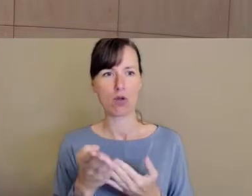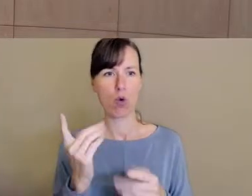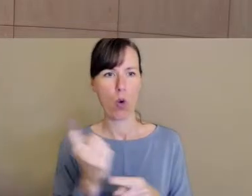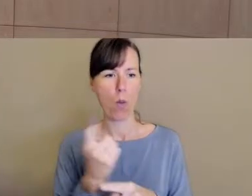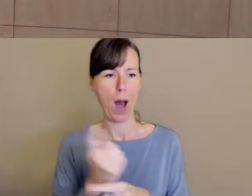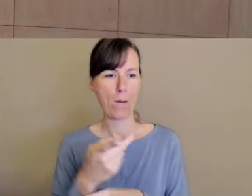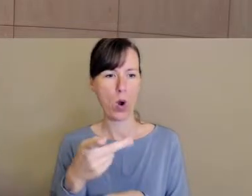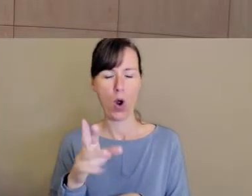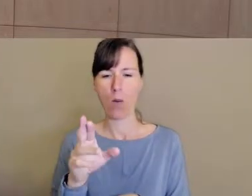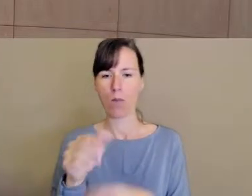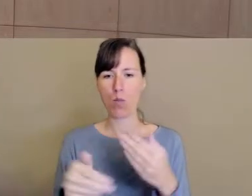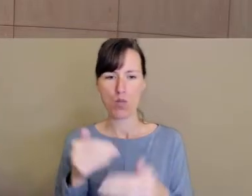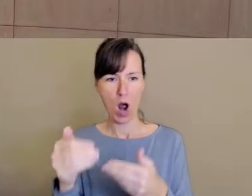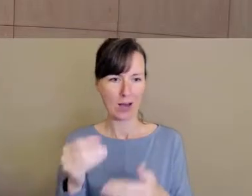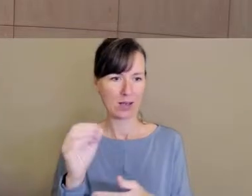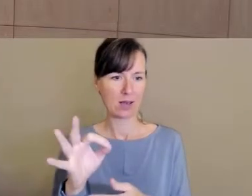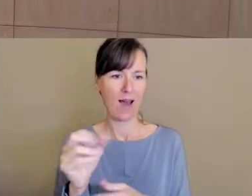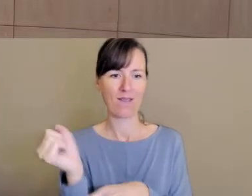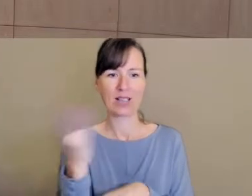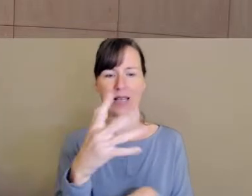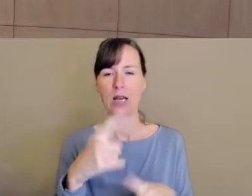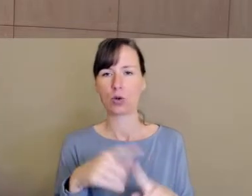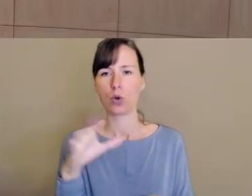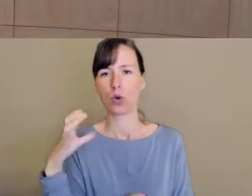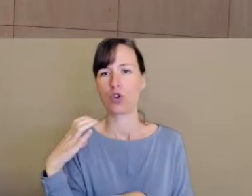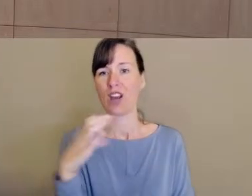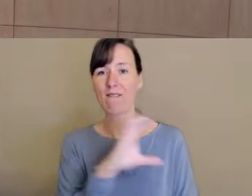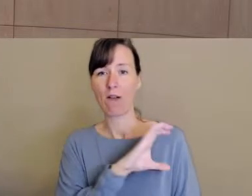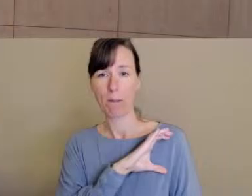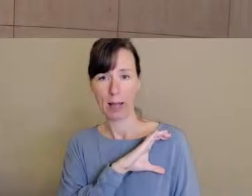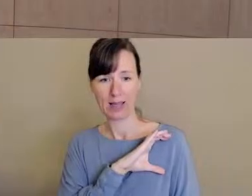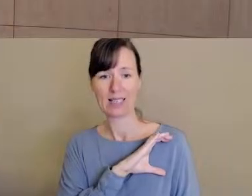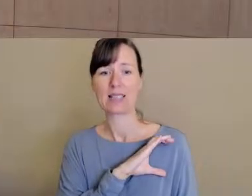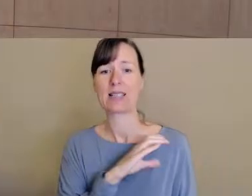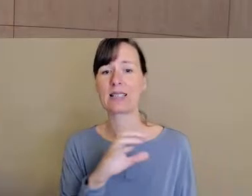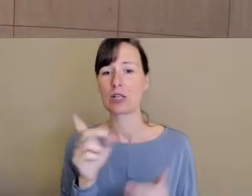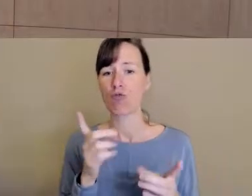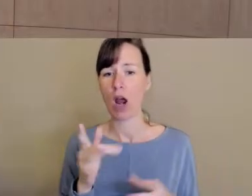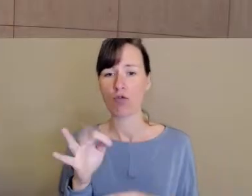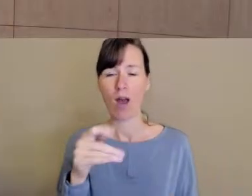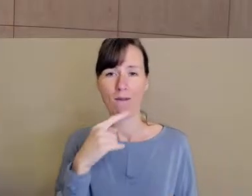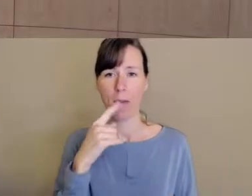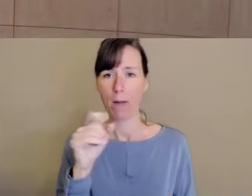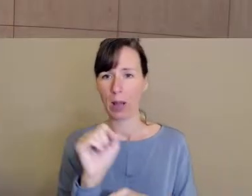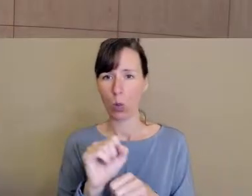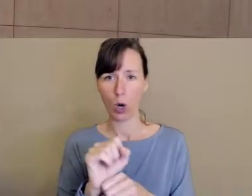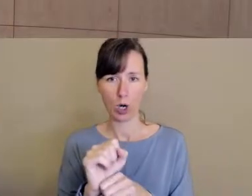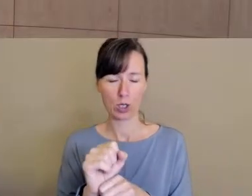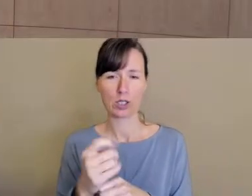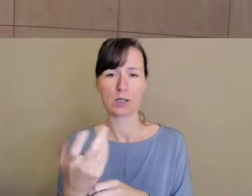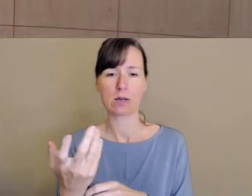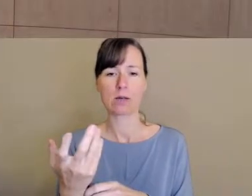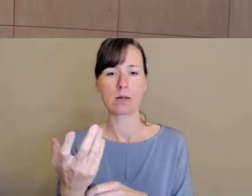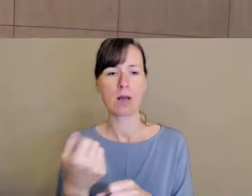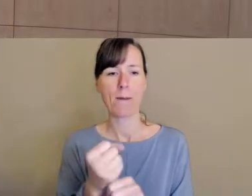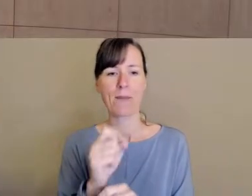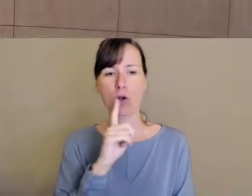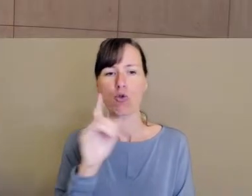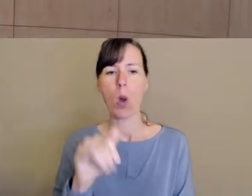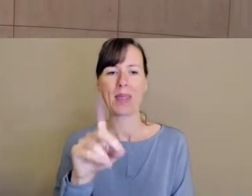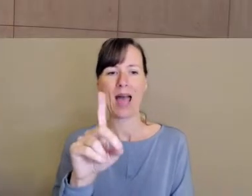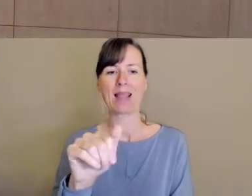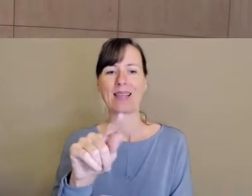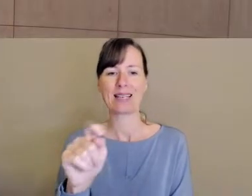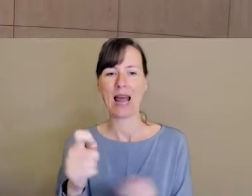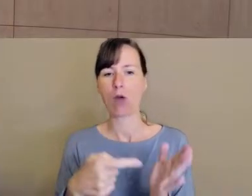the chief of police officers, the director of public works office, just to make sure that the date that's been requested